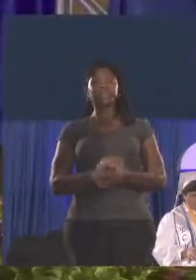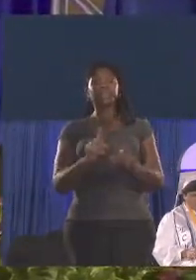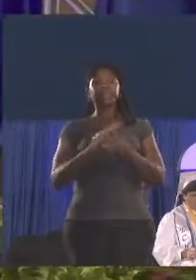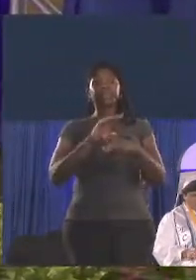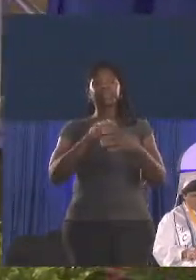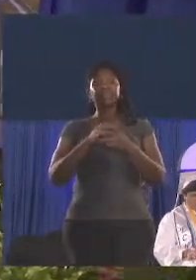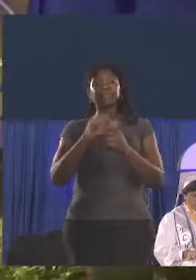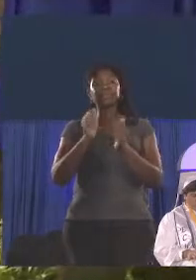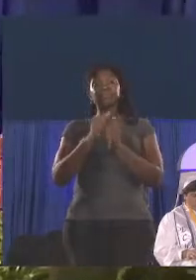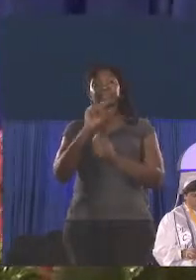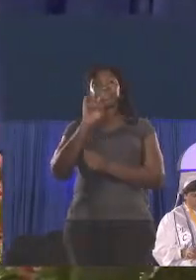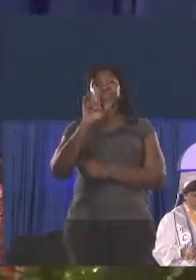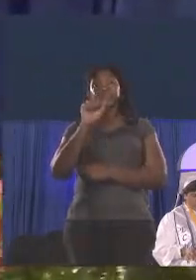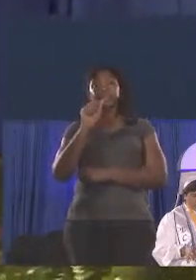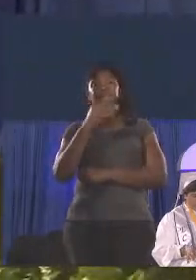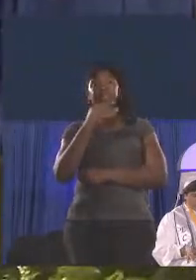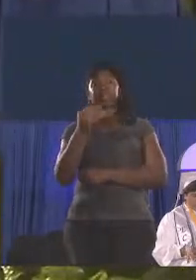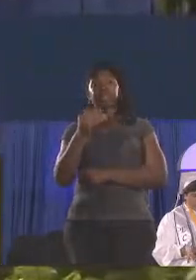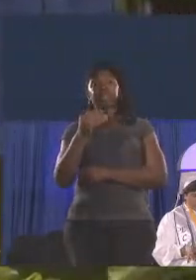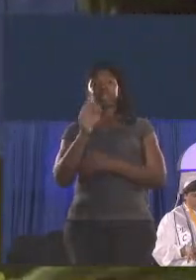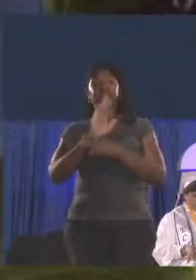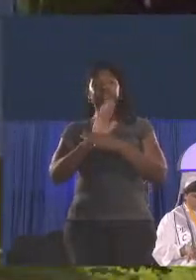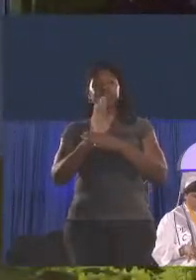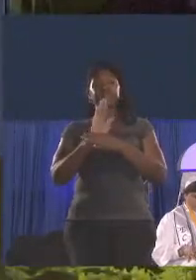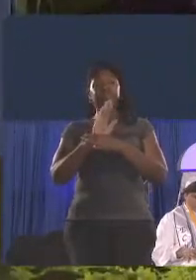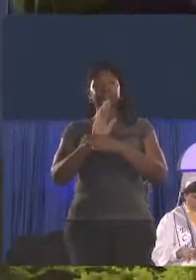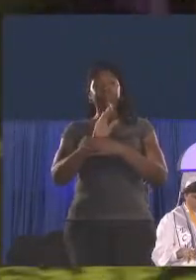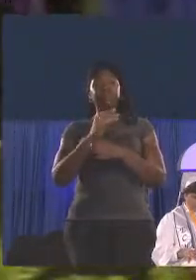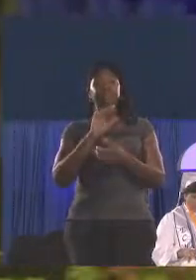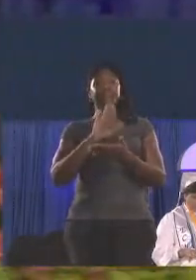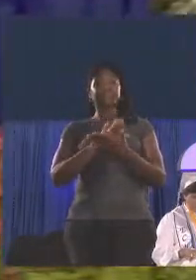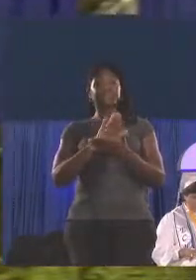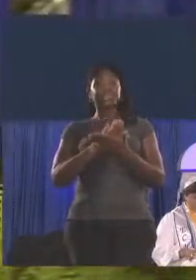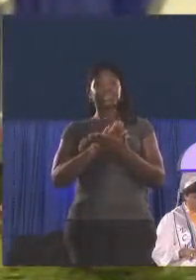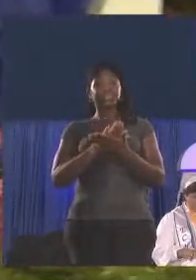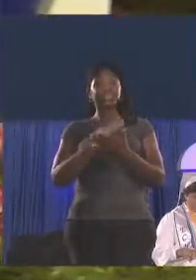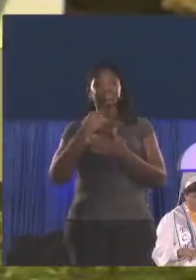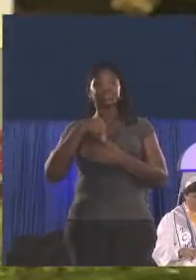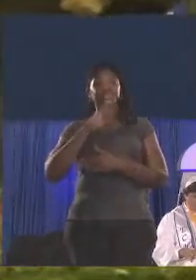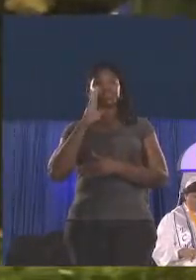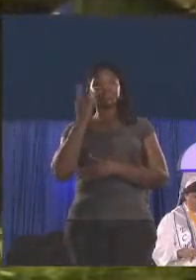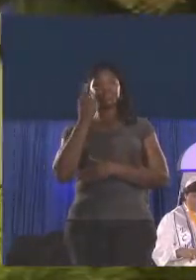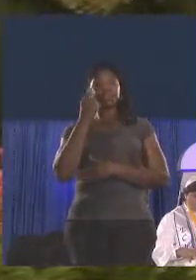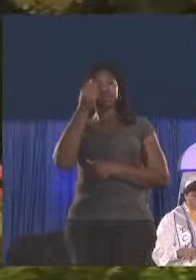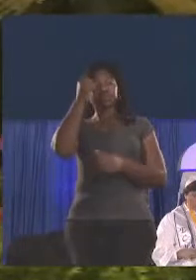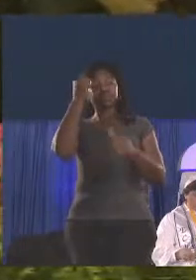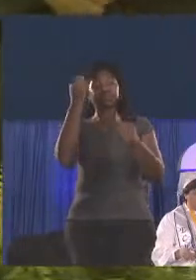and Film Institute. He will always be remembered in our hearts.